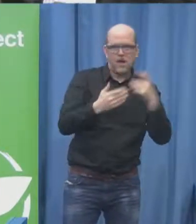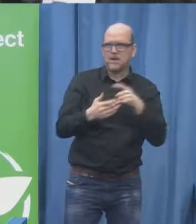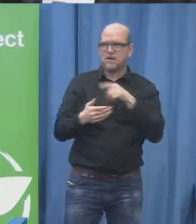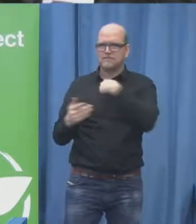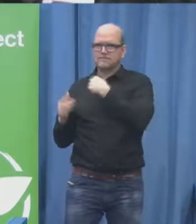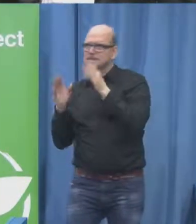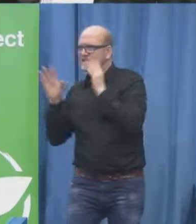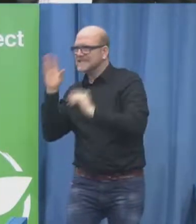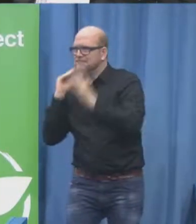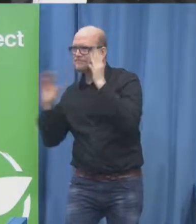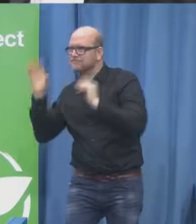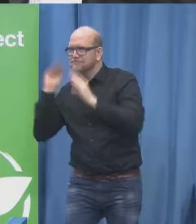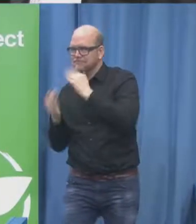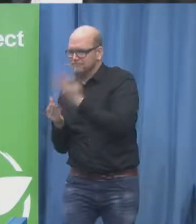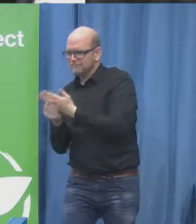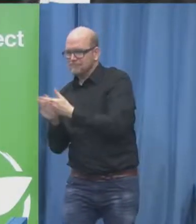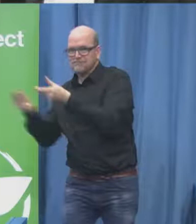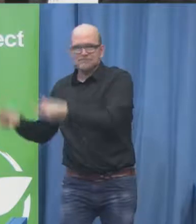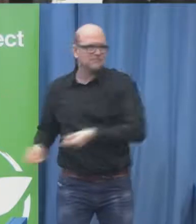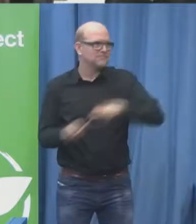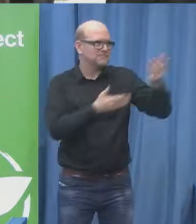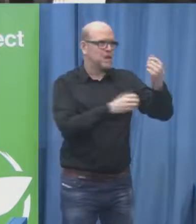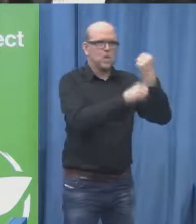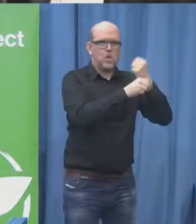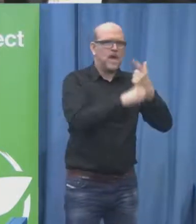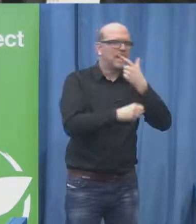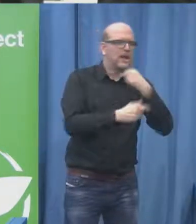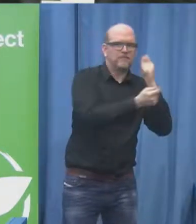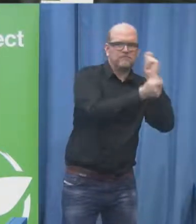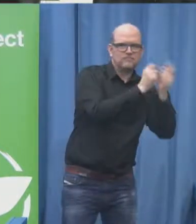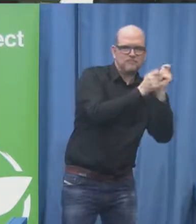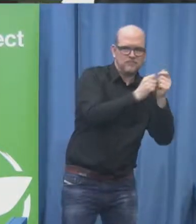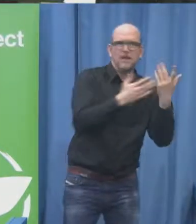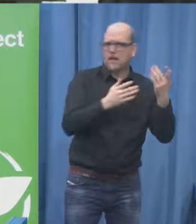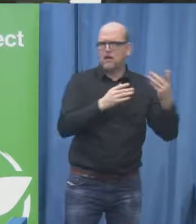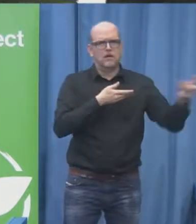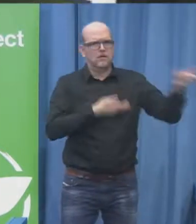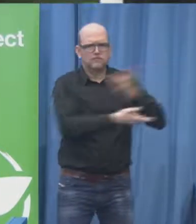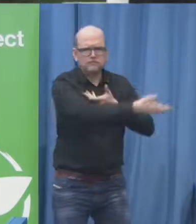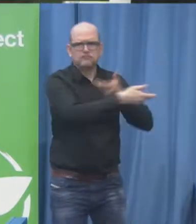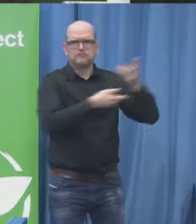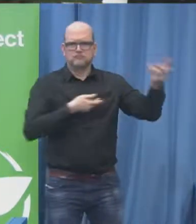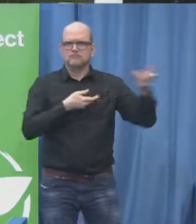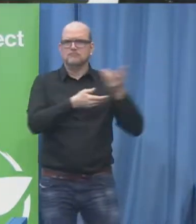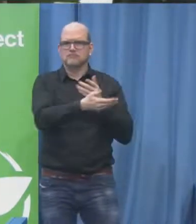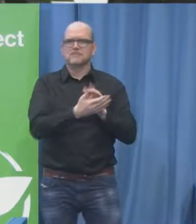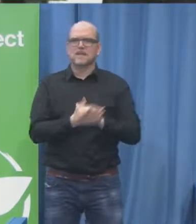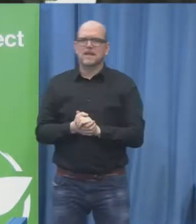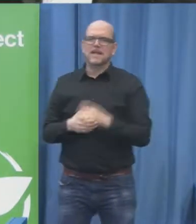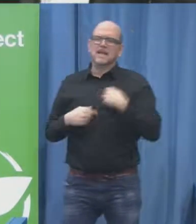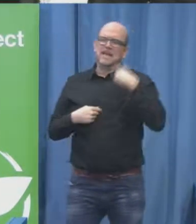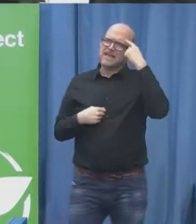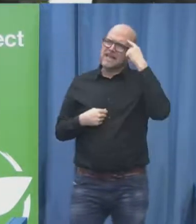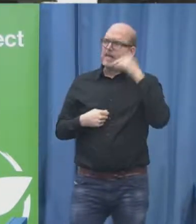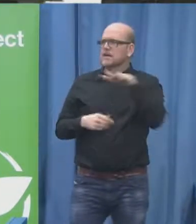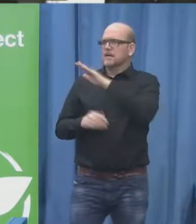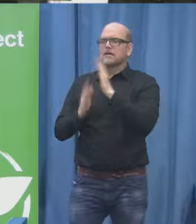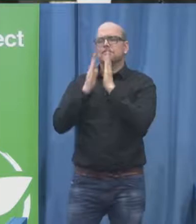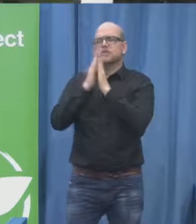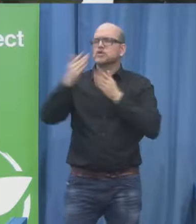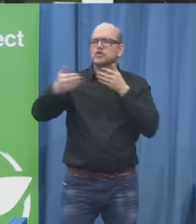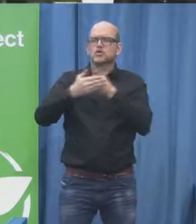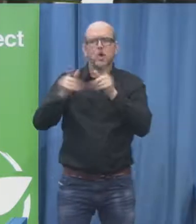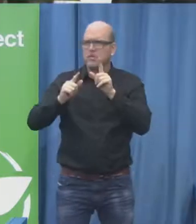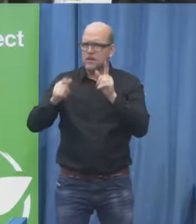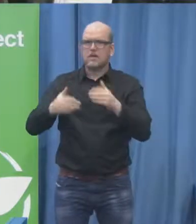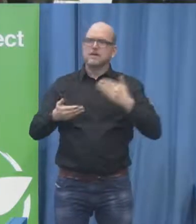solemnly to continue your great work on innovative policies. As a small